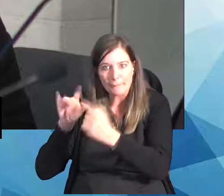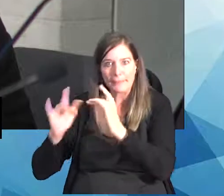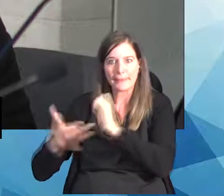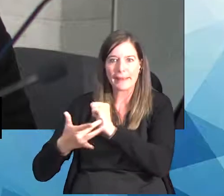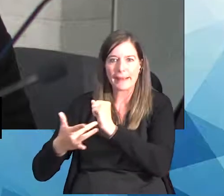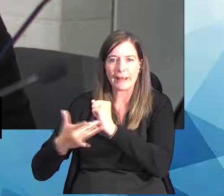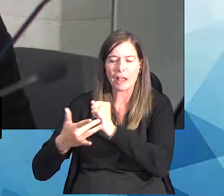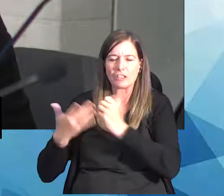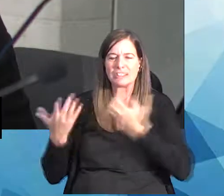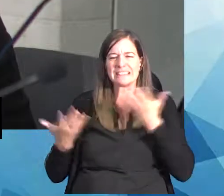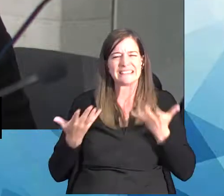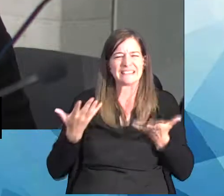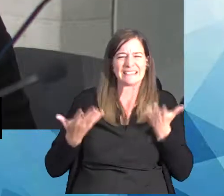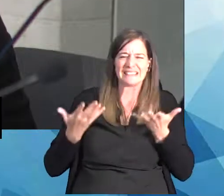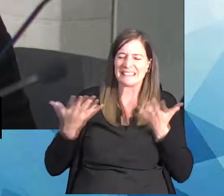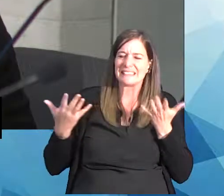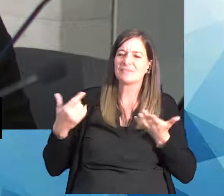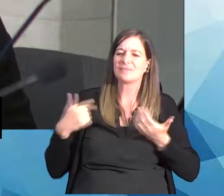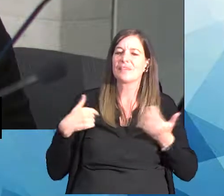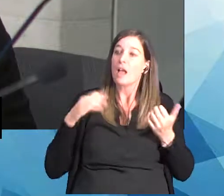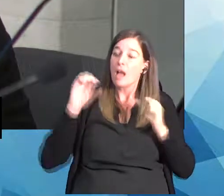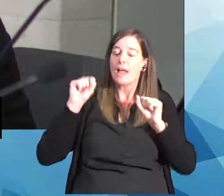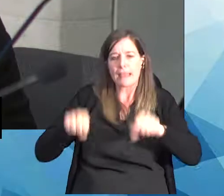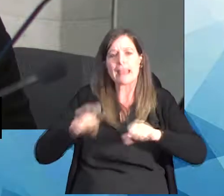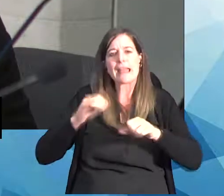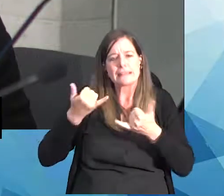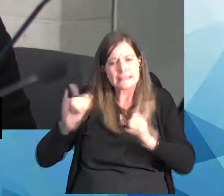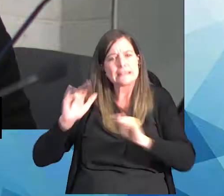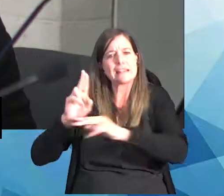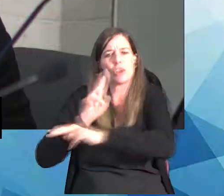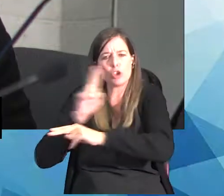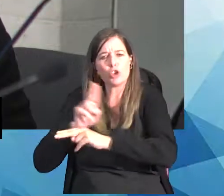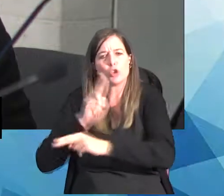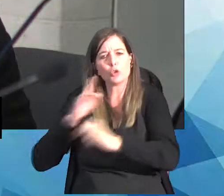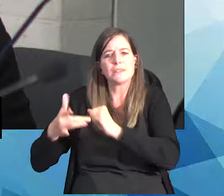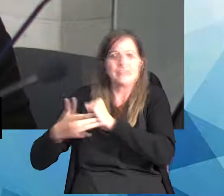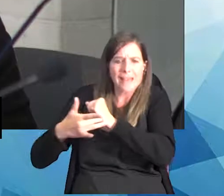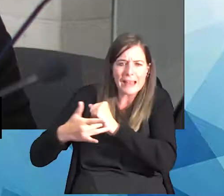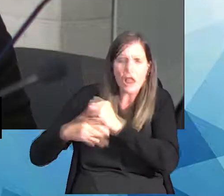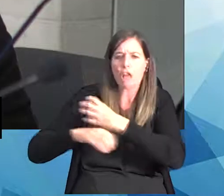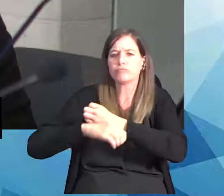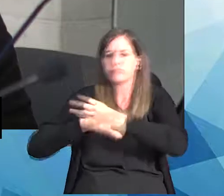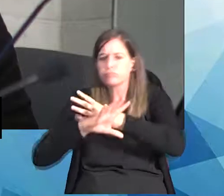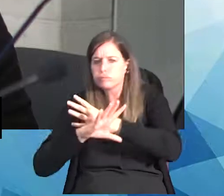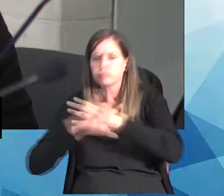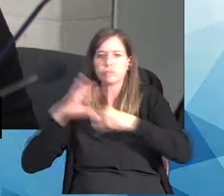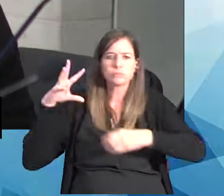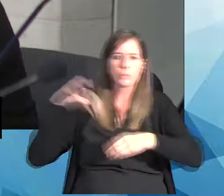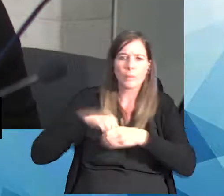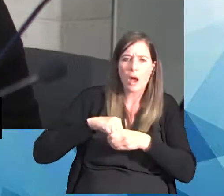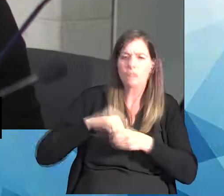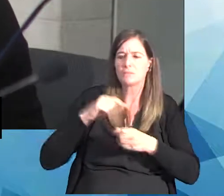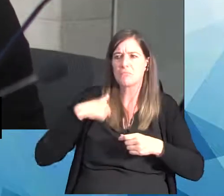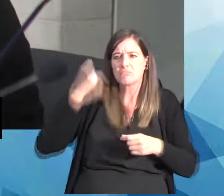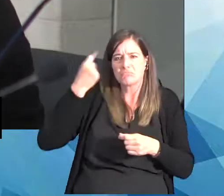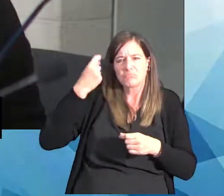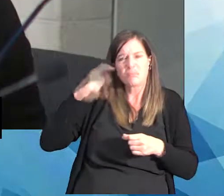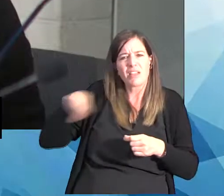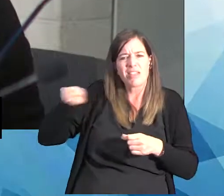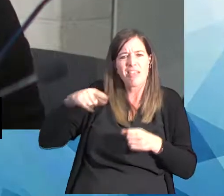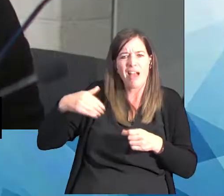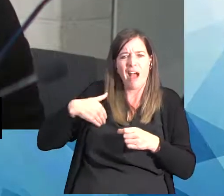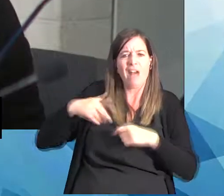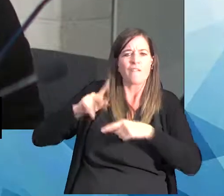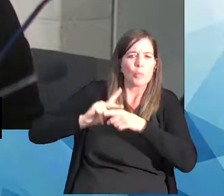to still participate, even if they may have other obligations, professional obligations, they may have travel obligations, et cetera.